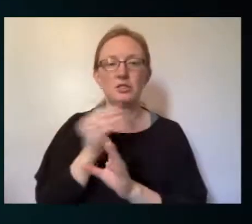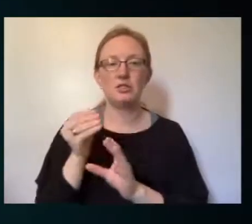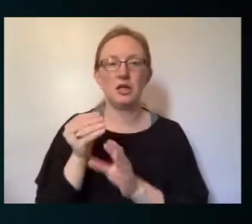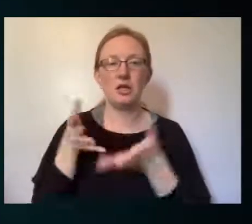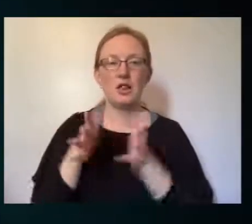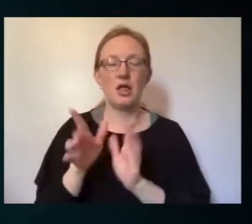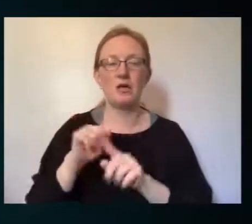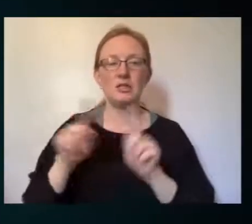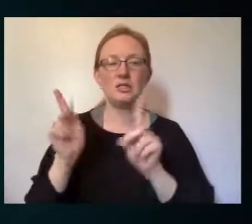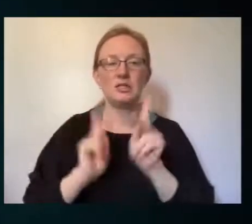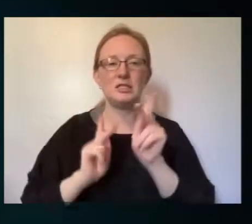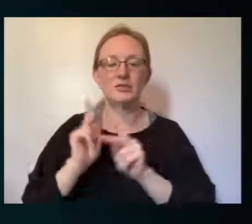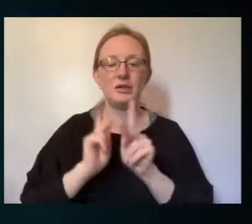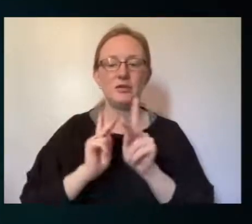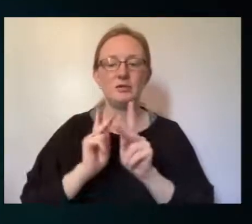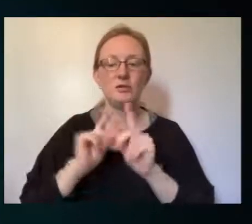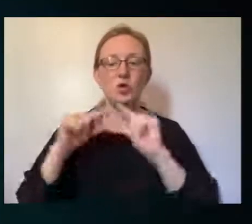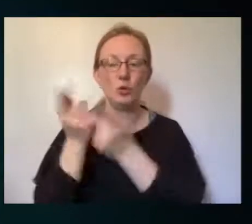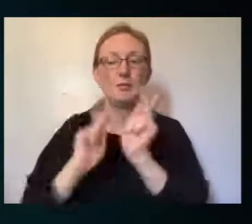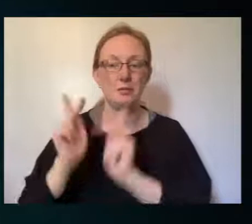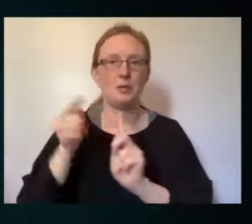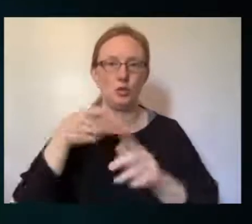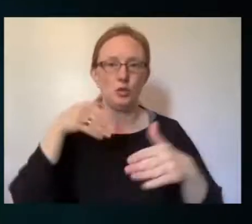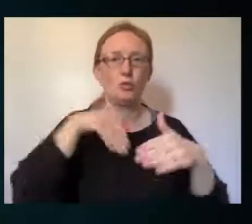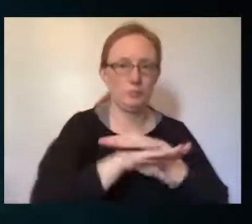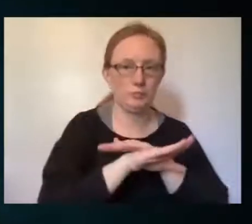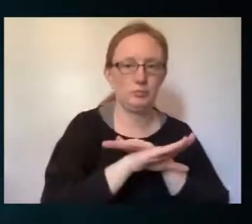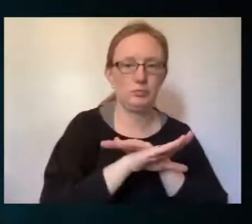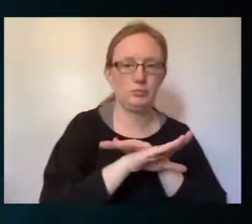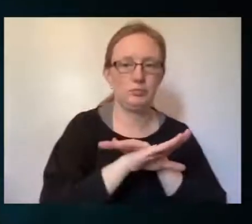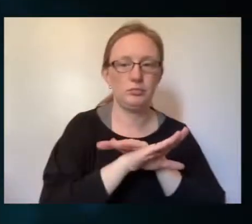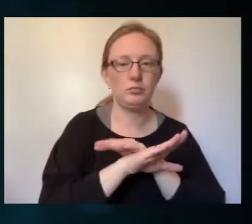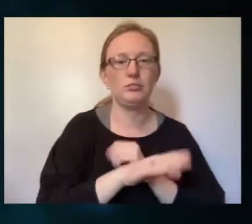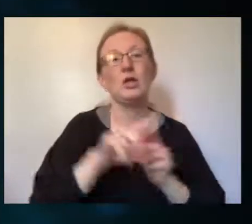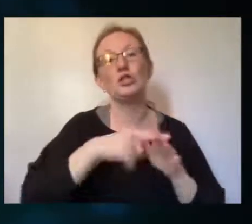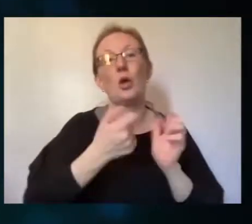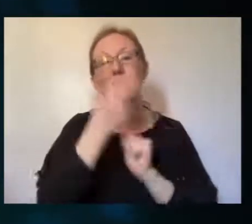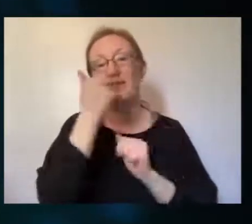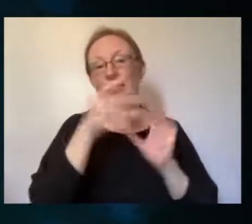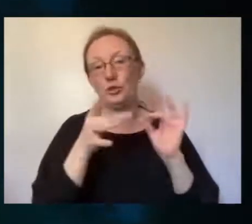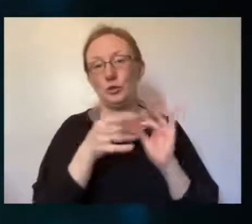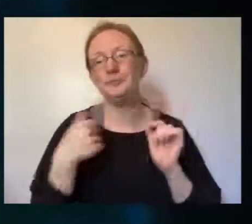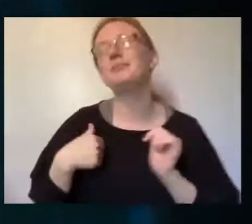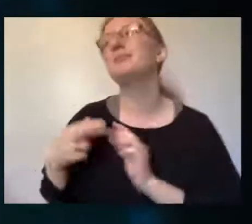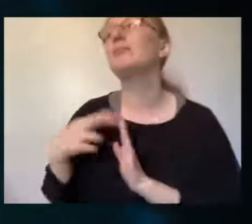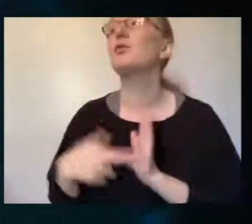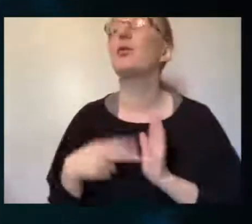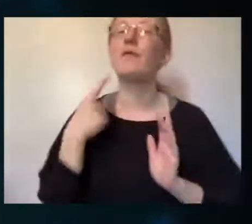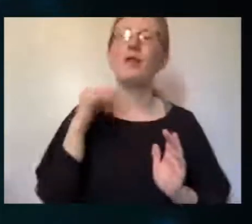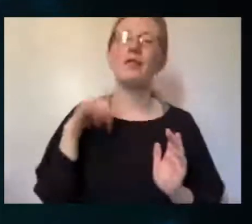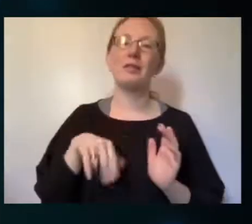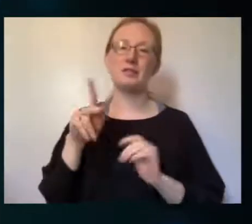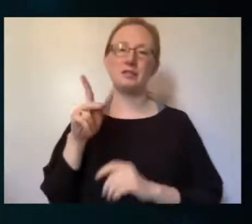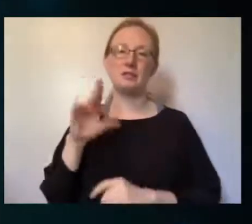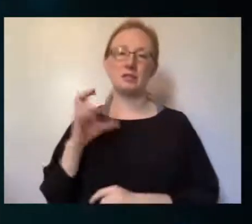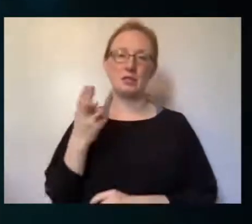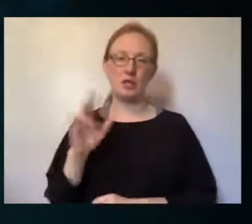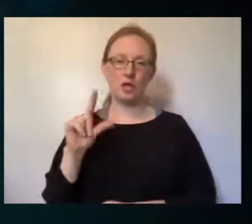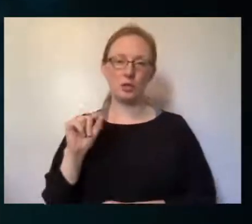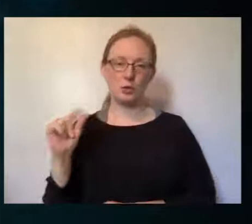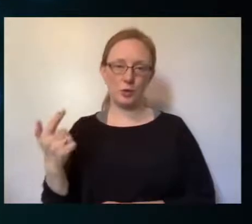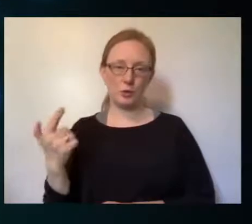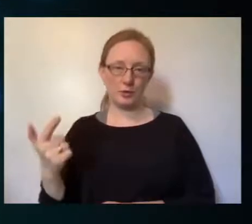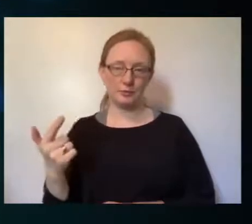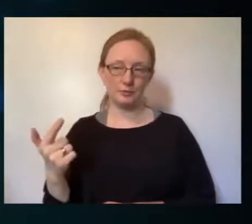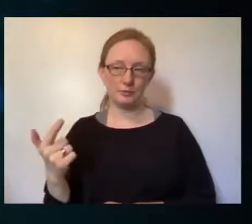for different sorts of groups of people to participate. So I'll start with a funny story. So I registered for CHI 2021.